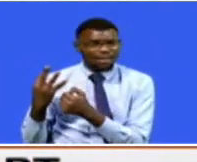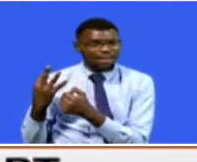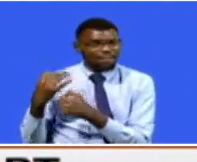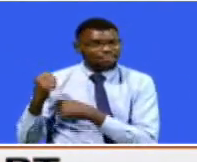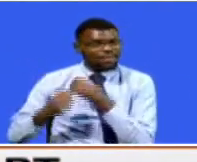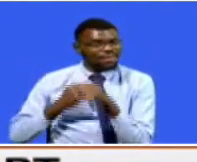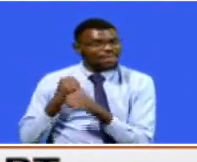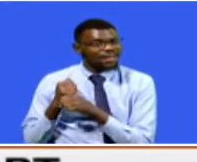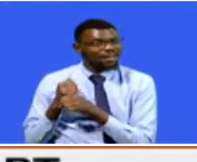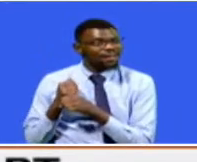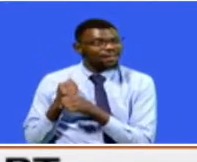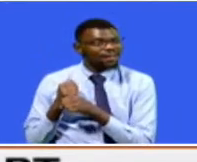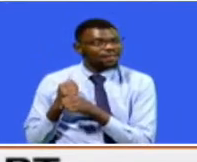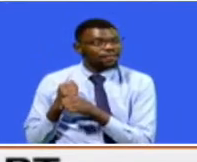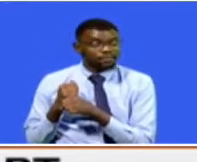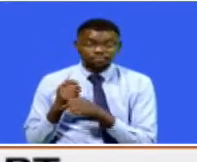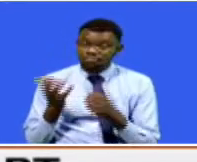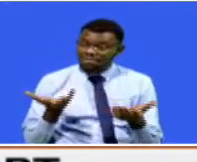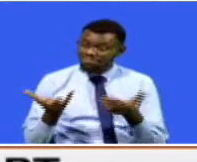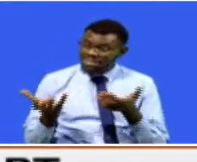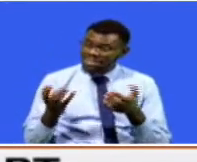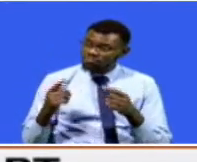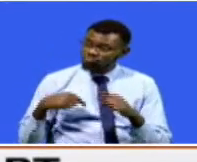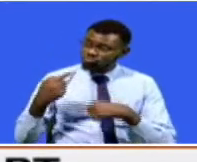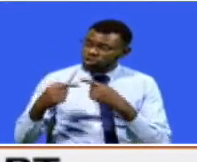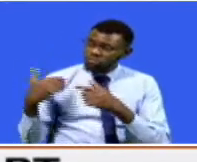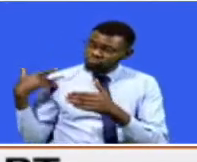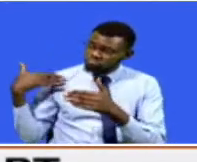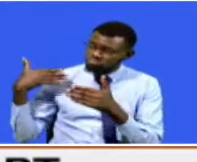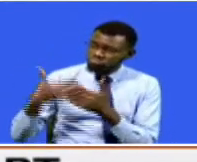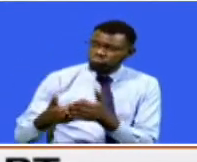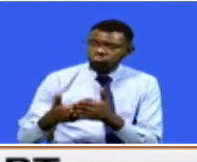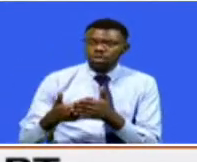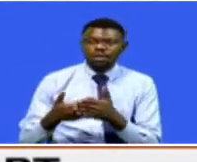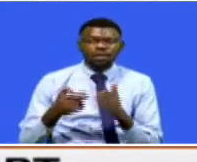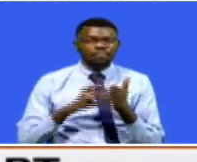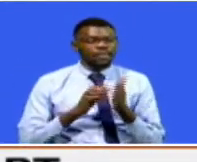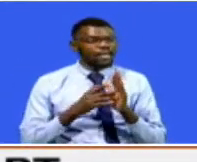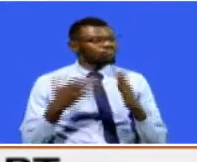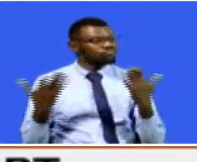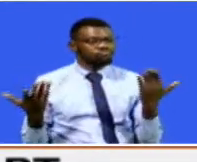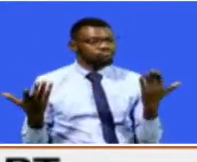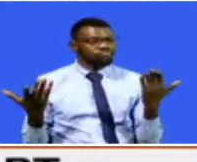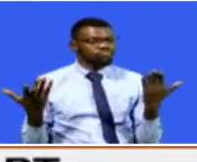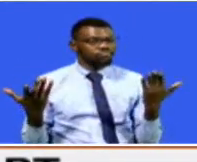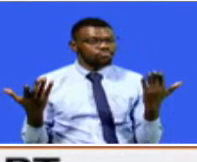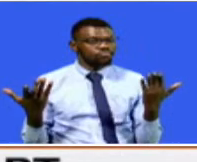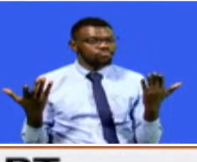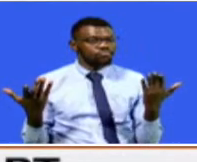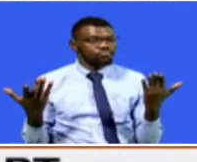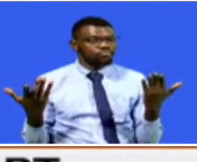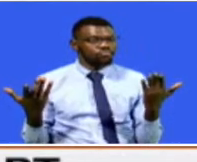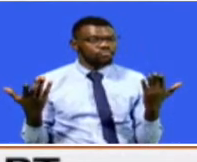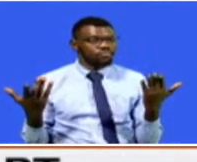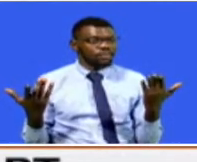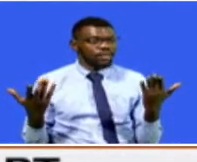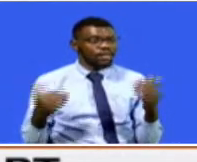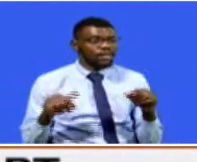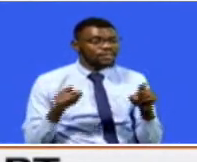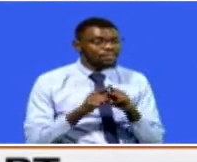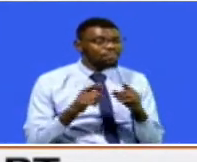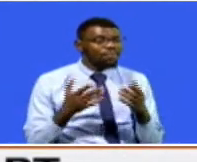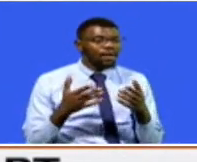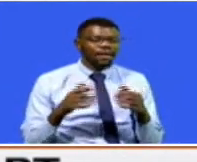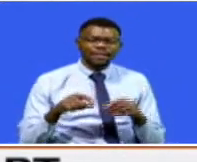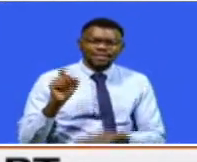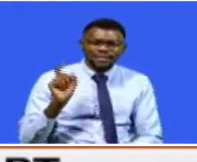is business. And so it's always possible that when can you go? Now, you must have some discipline if